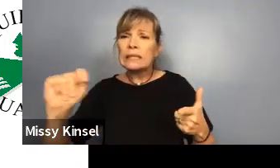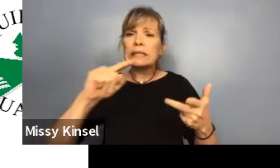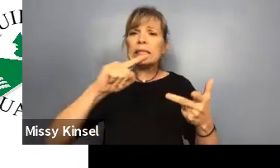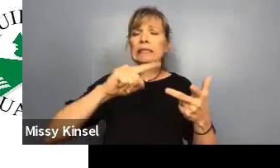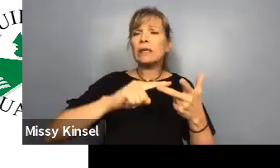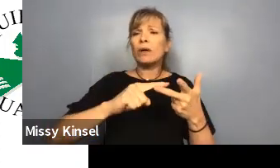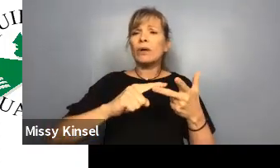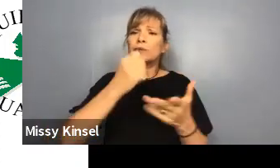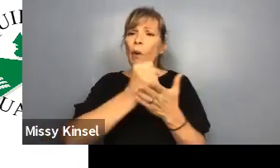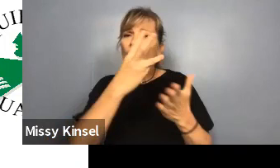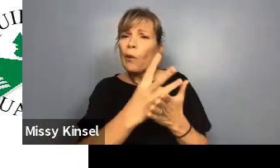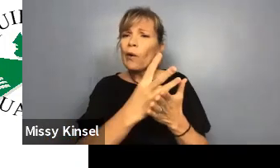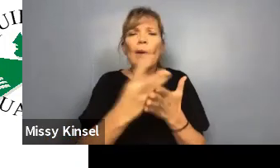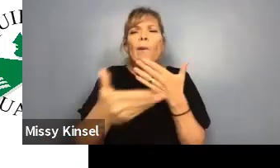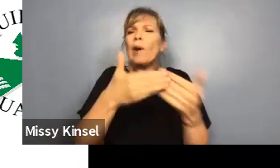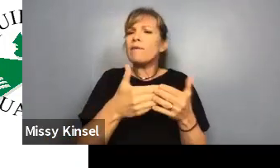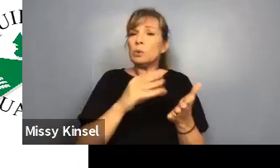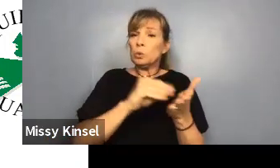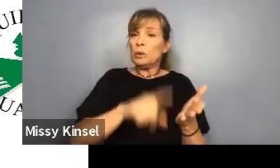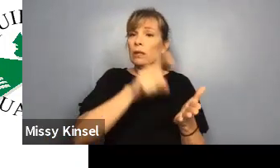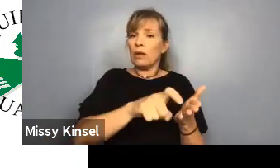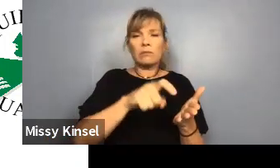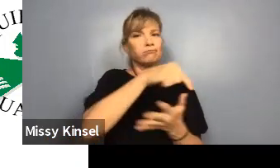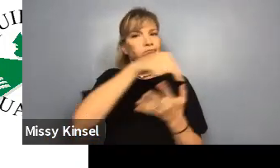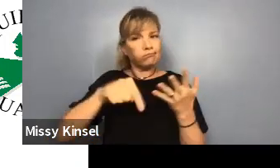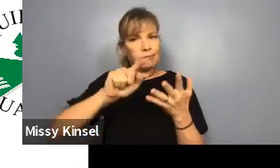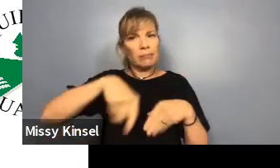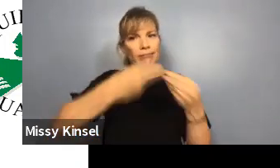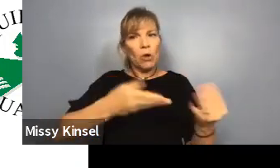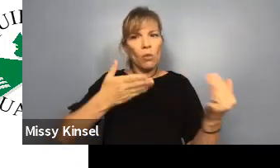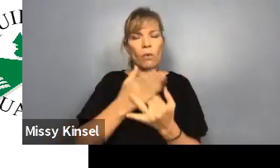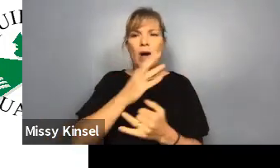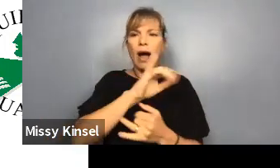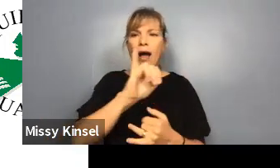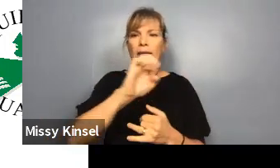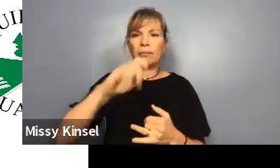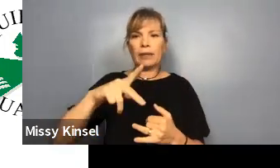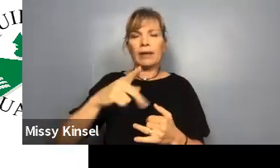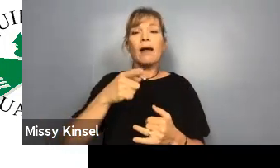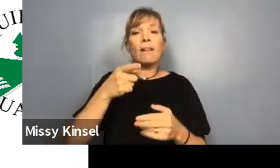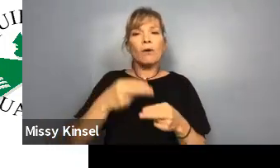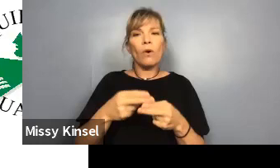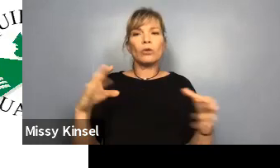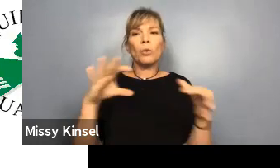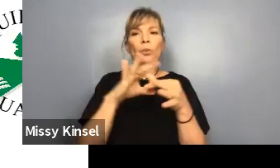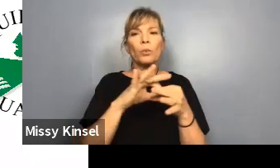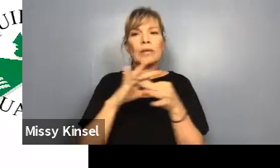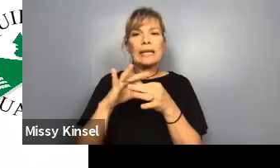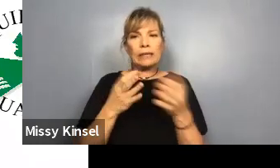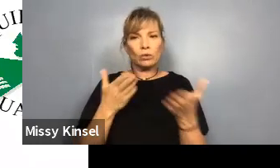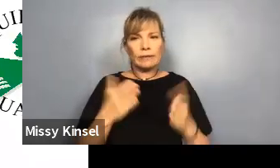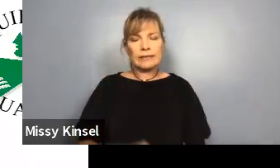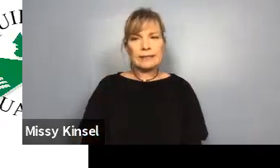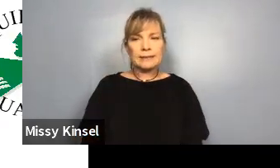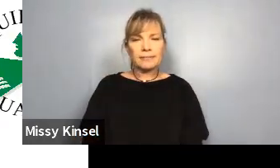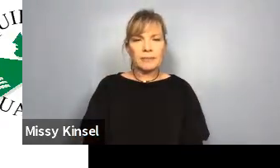work, you know, and anything that they need, that can be provided through an IEP, and those are called related services. Excuse